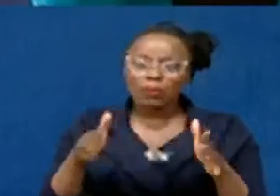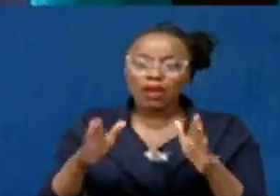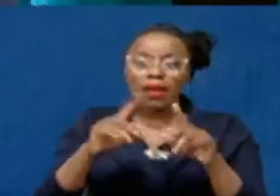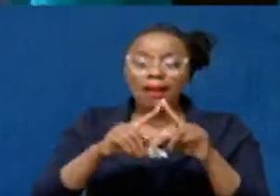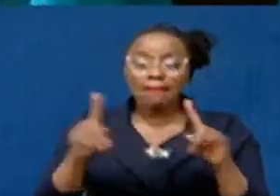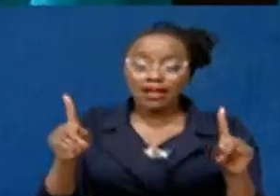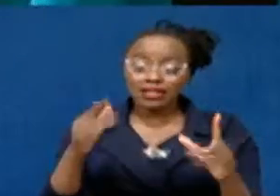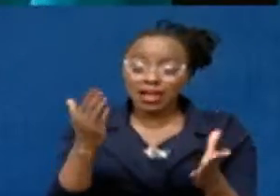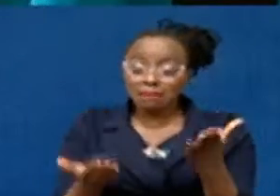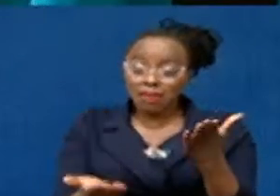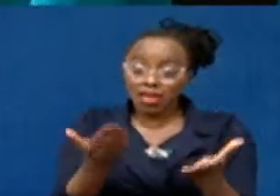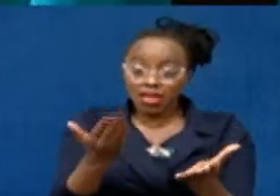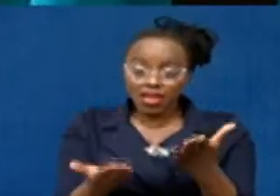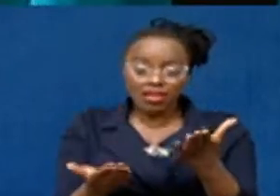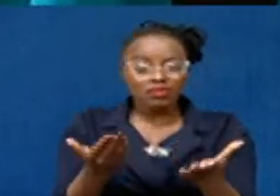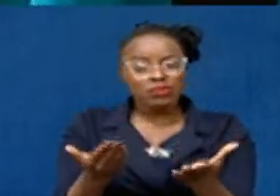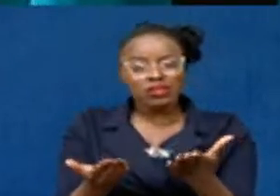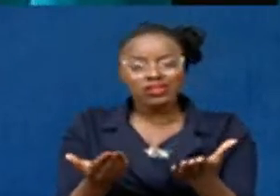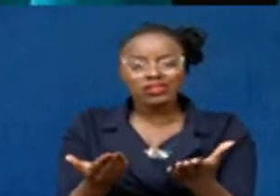he may